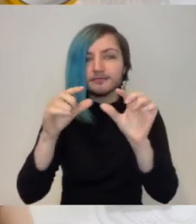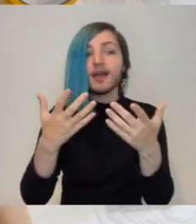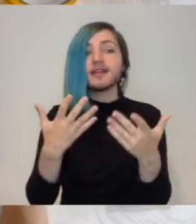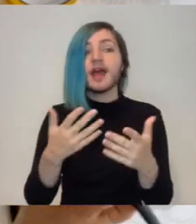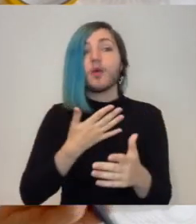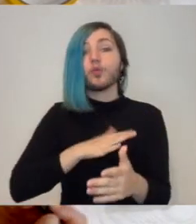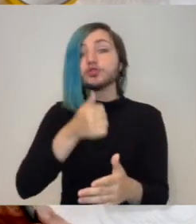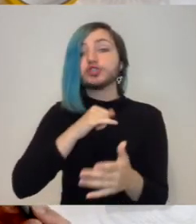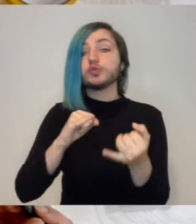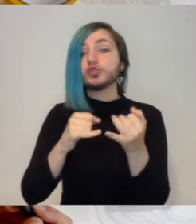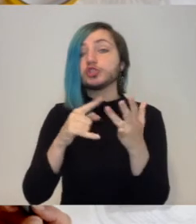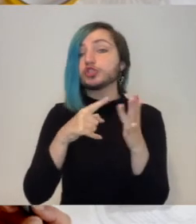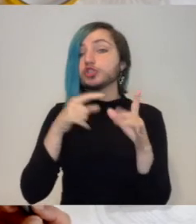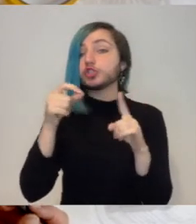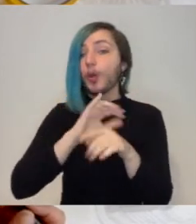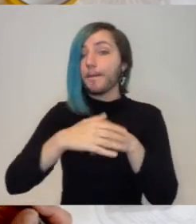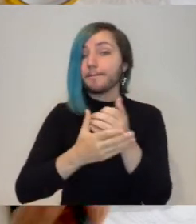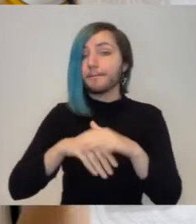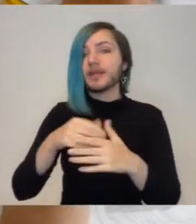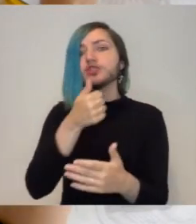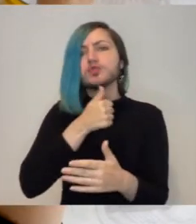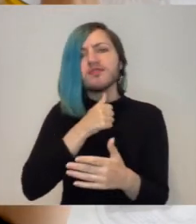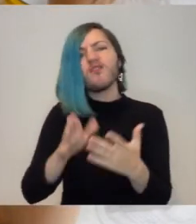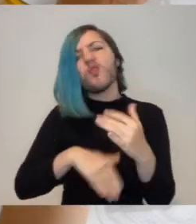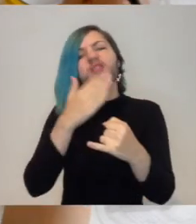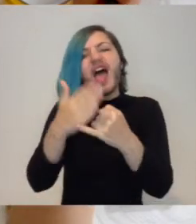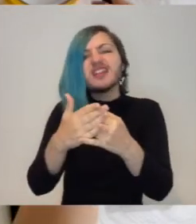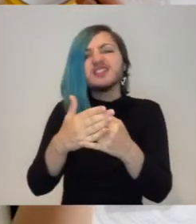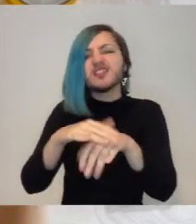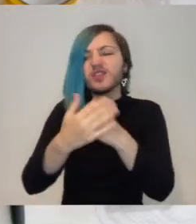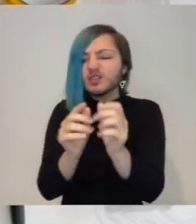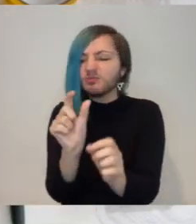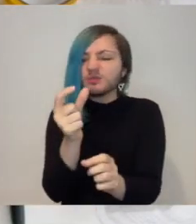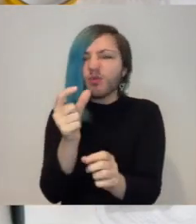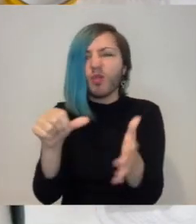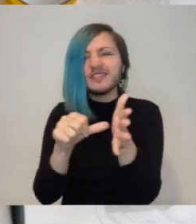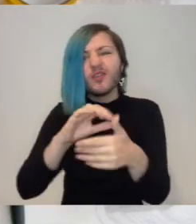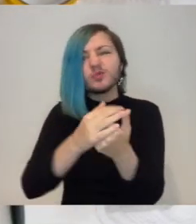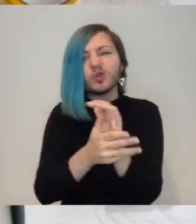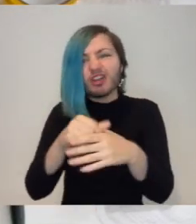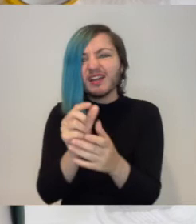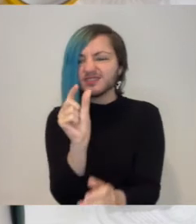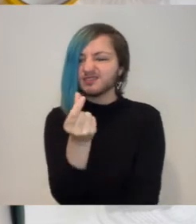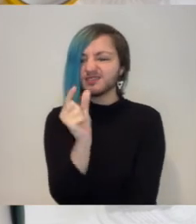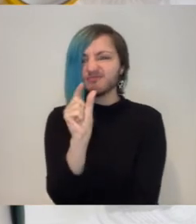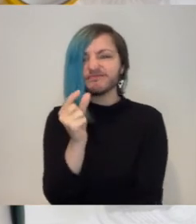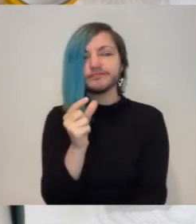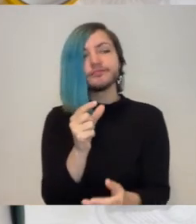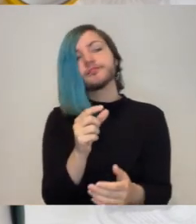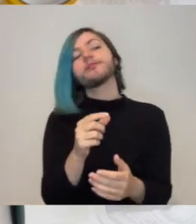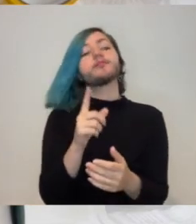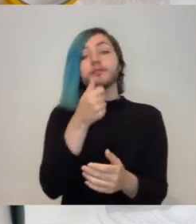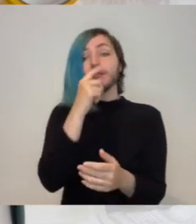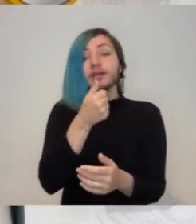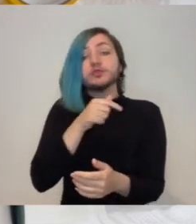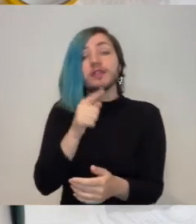to use soap. It's a really good way of using up those really small bits of soap that are actually quite difficult to wash your hands with when you want